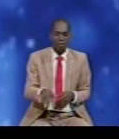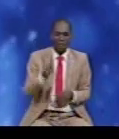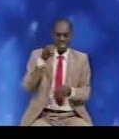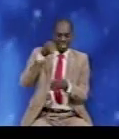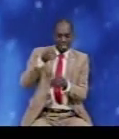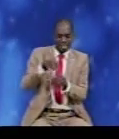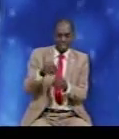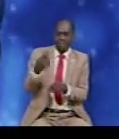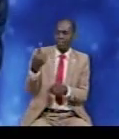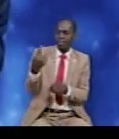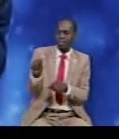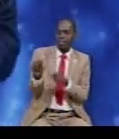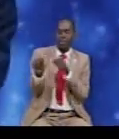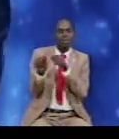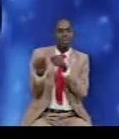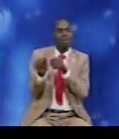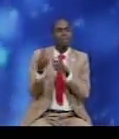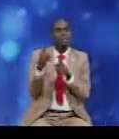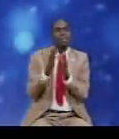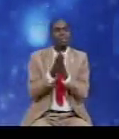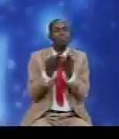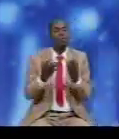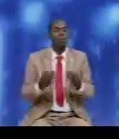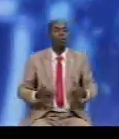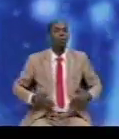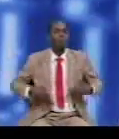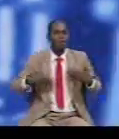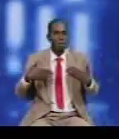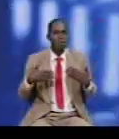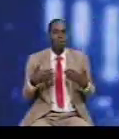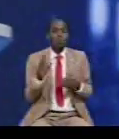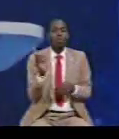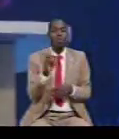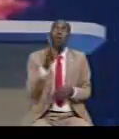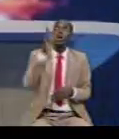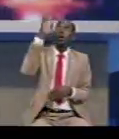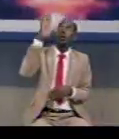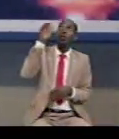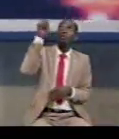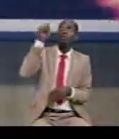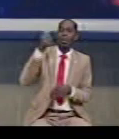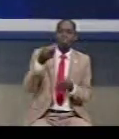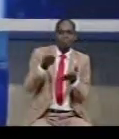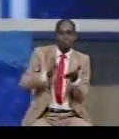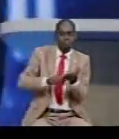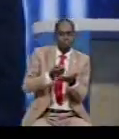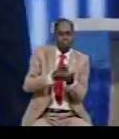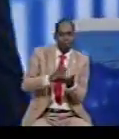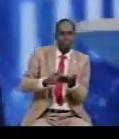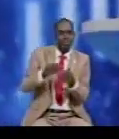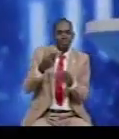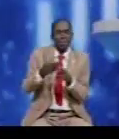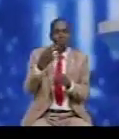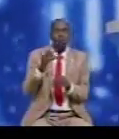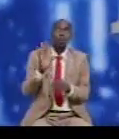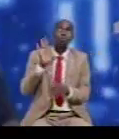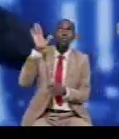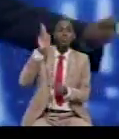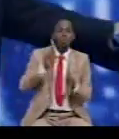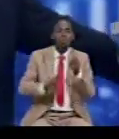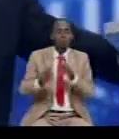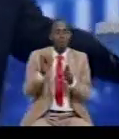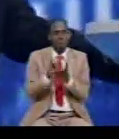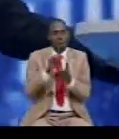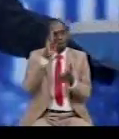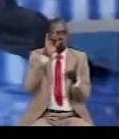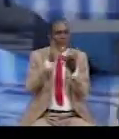book. That's talking about the book of life, where God puts the names of the people that have believed on him.